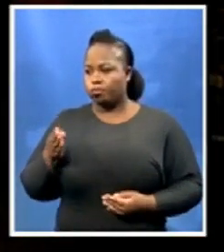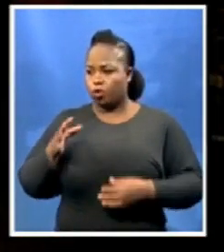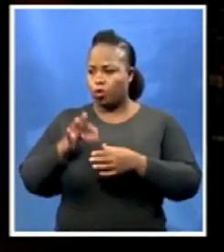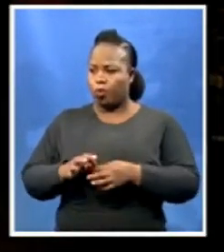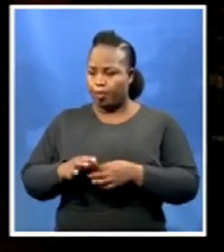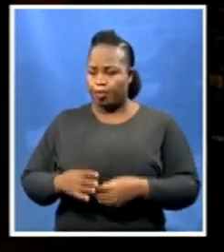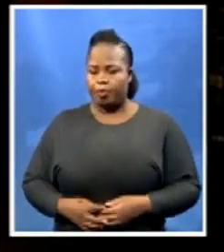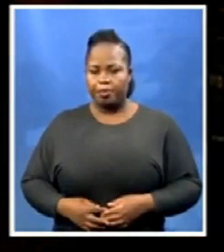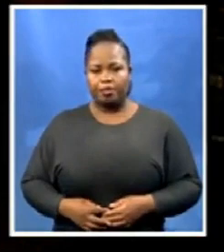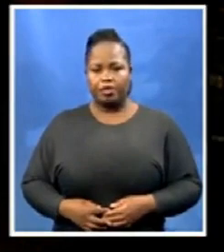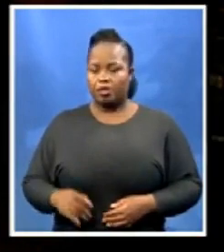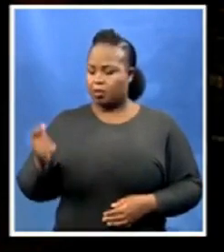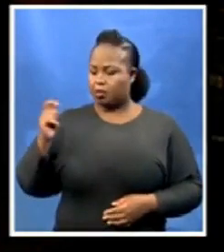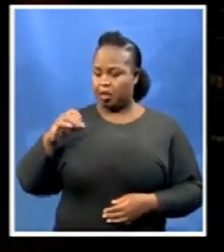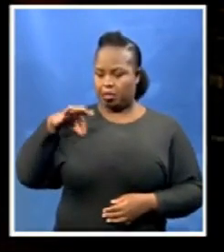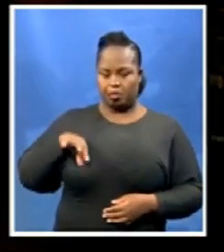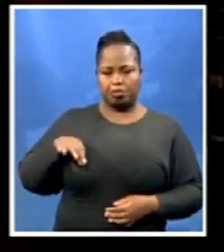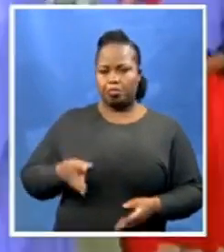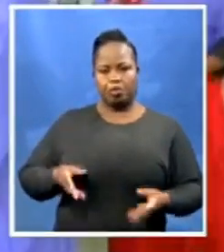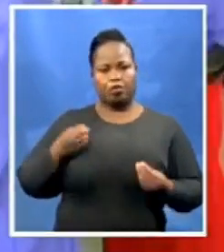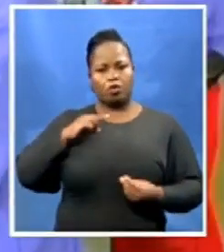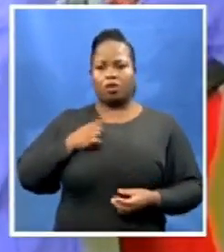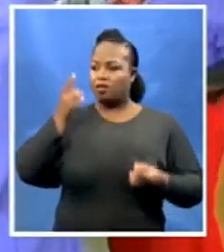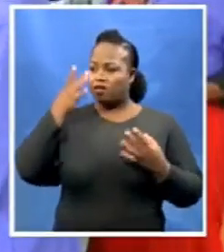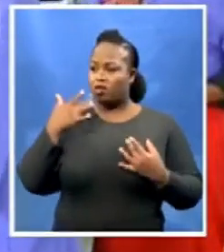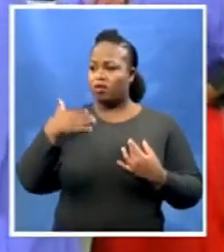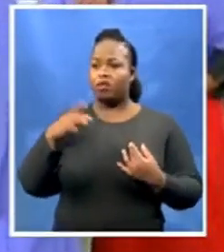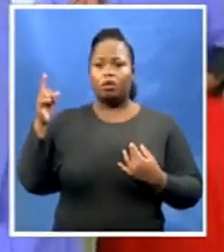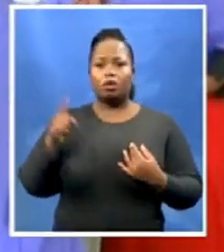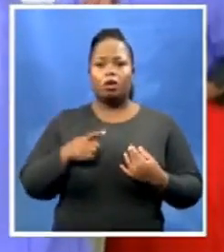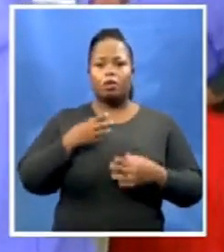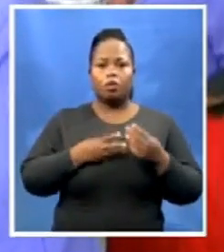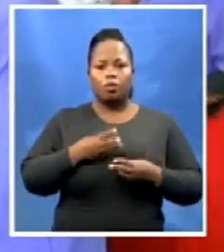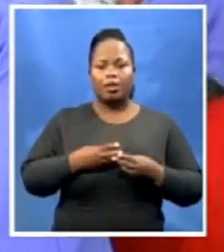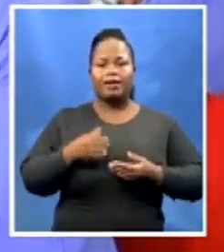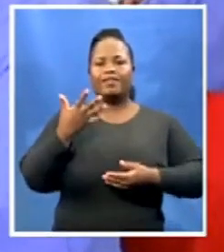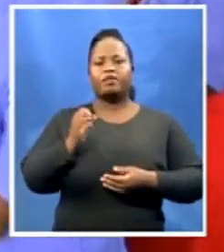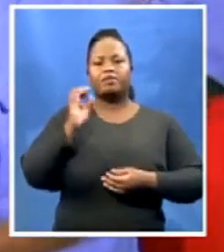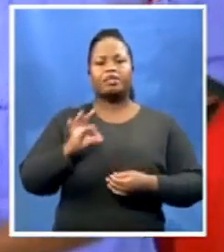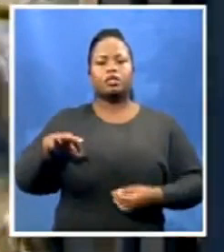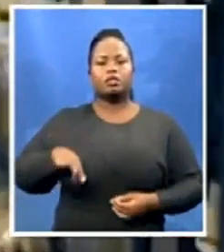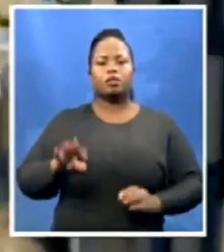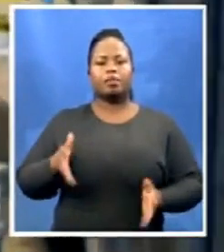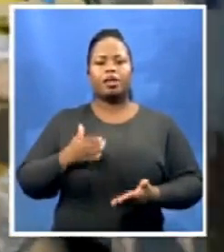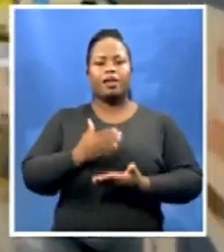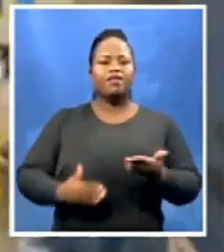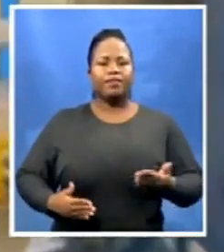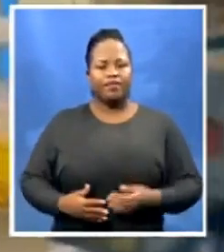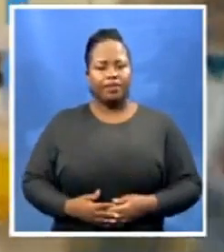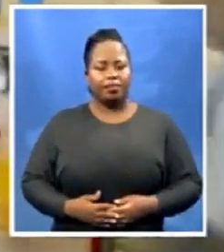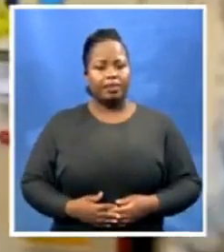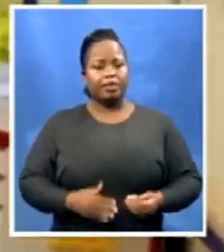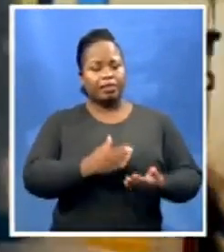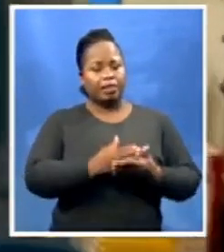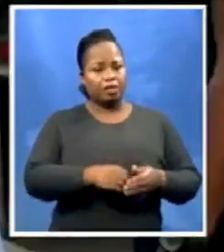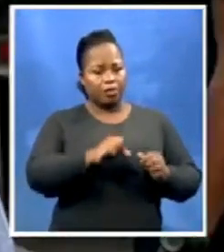we are told if you want to come and work, you take half salary. The World Bank has warned that growth in sub-Saharan Africa has been hit by the